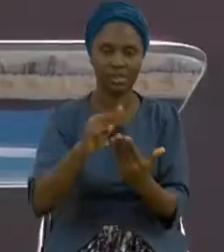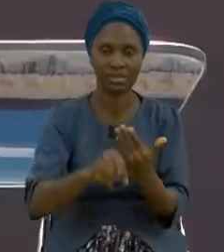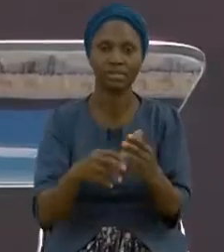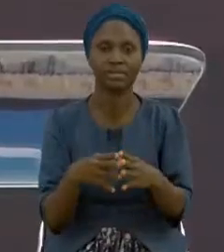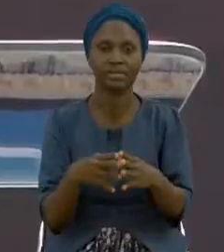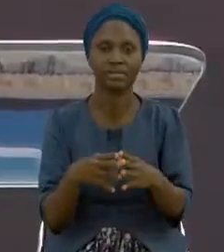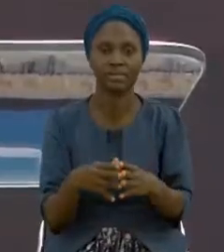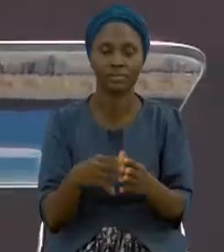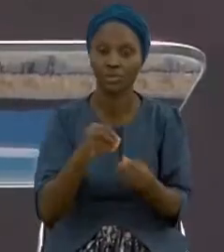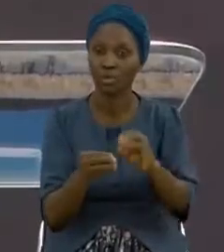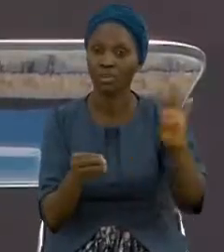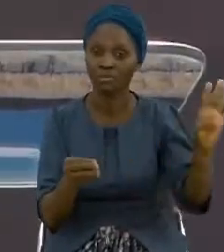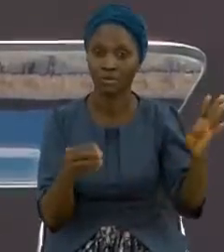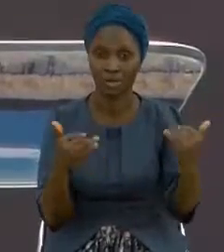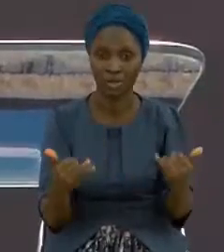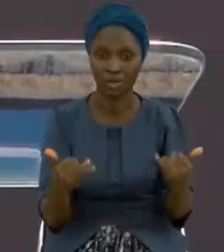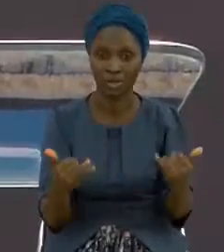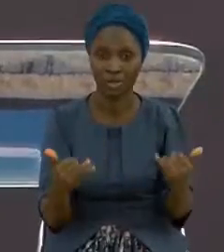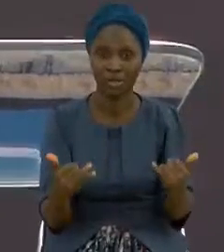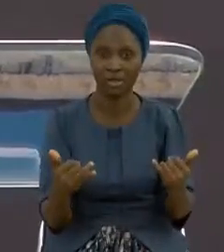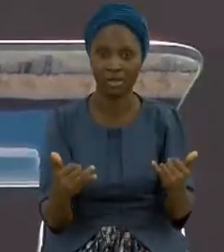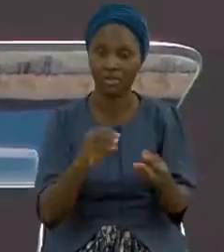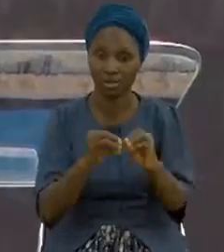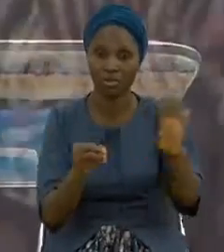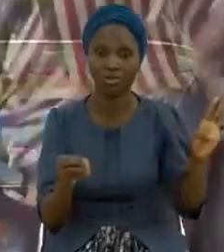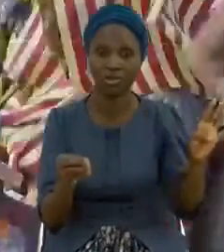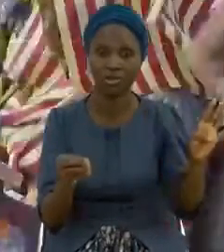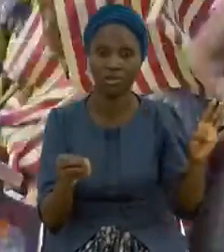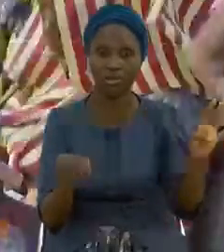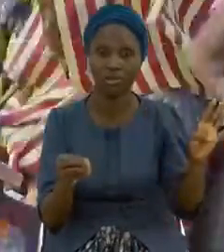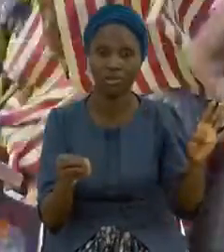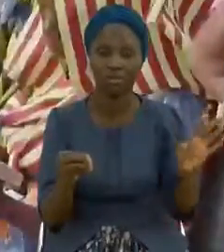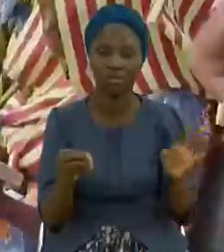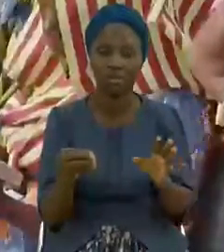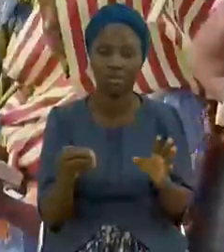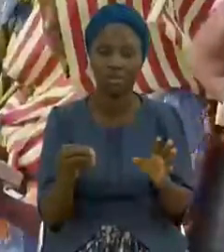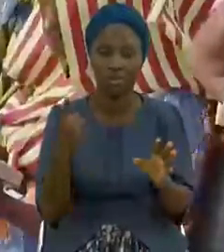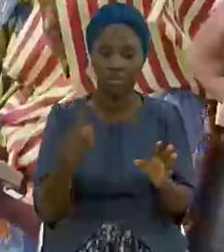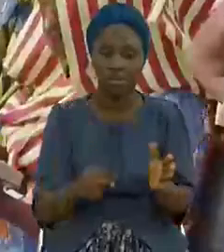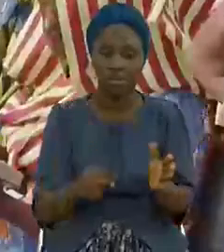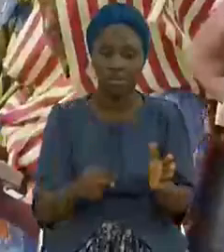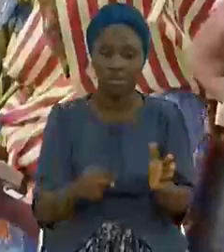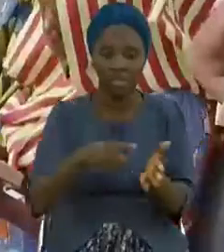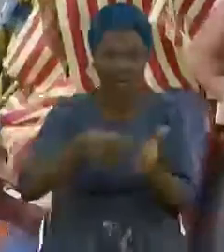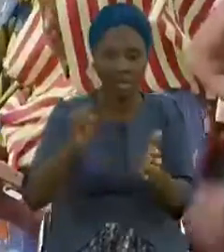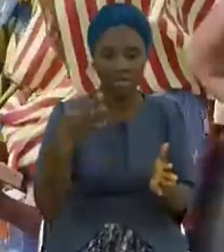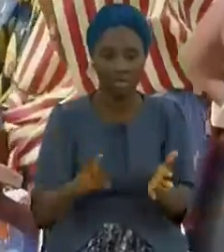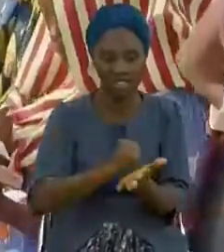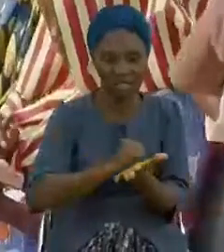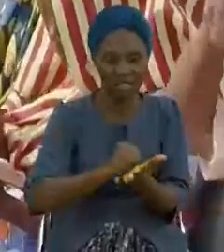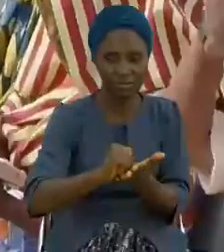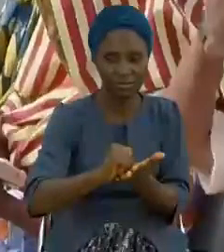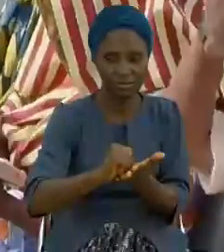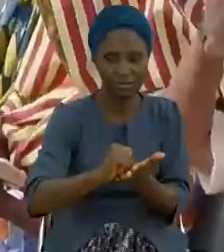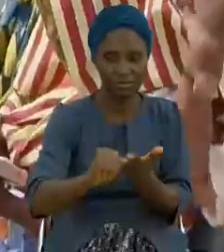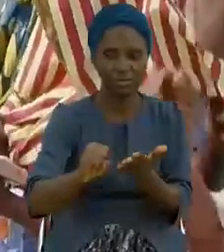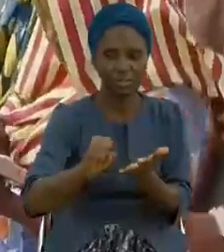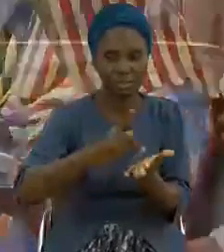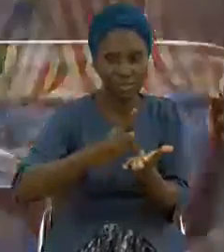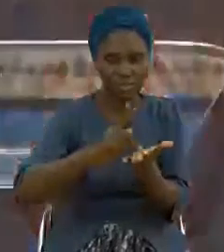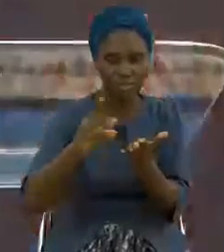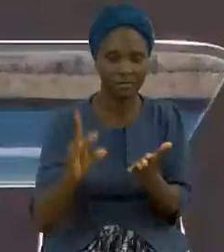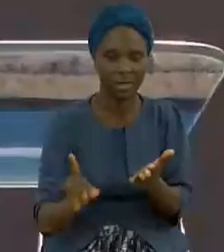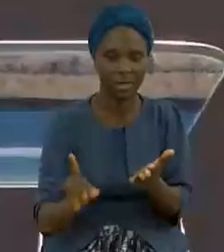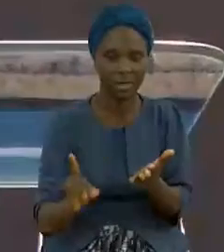Number four, the marks of sanctification in purified saints.